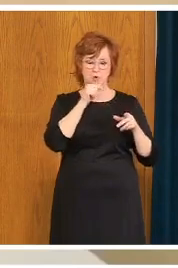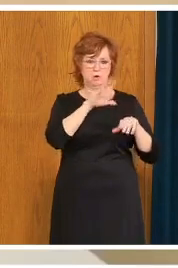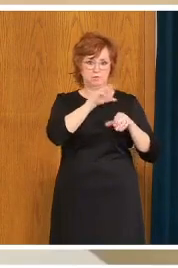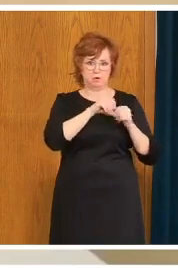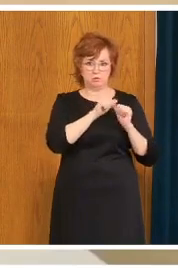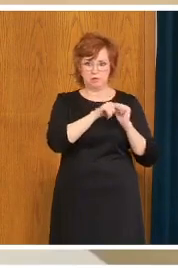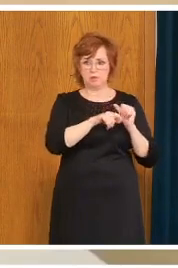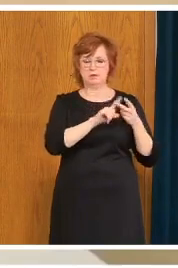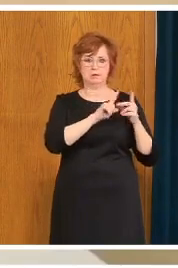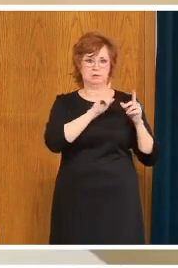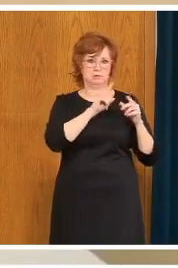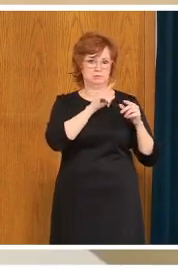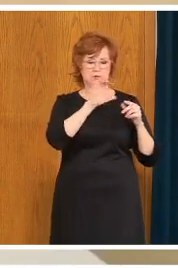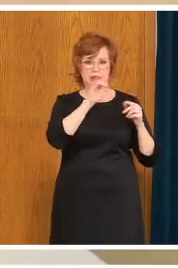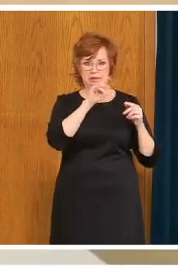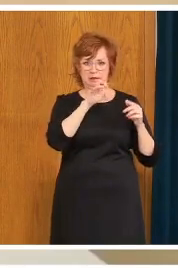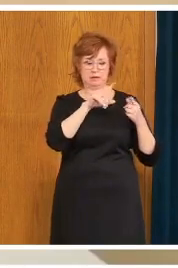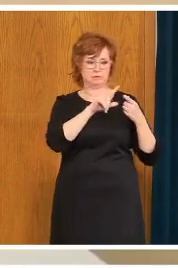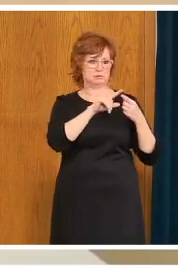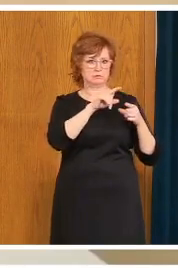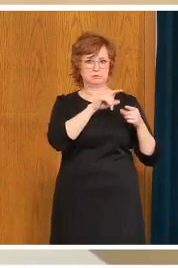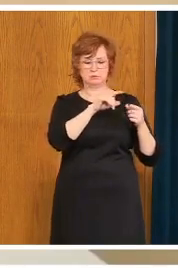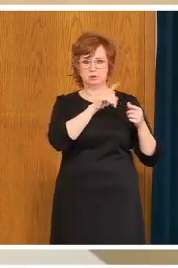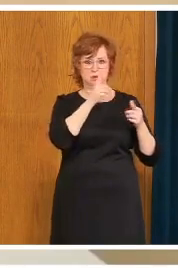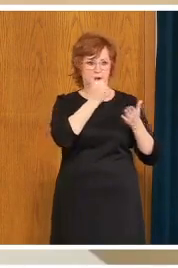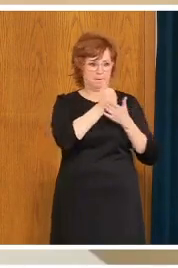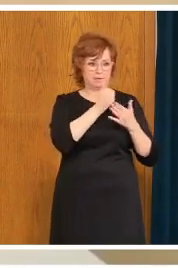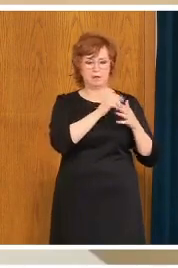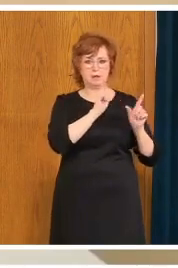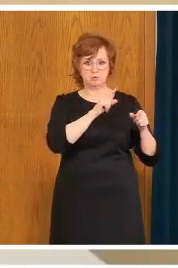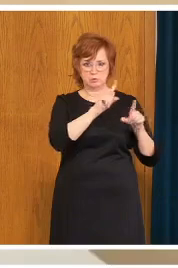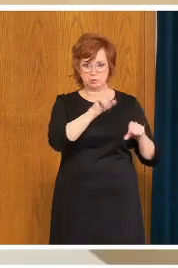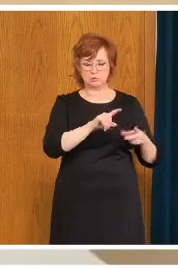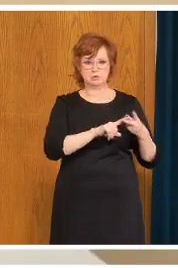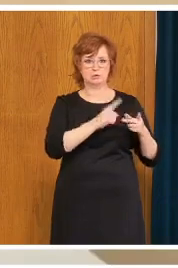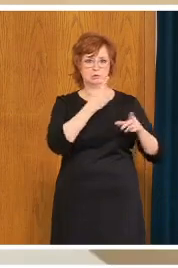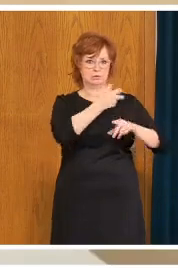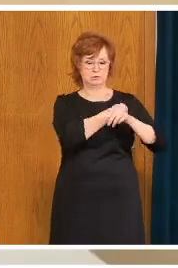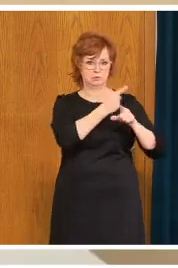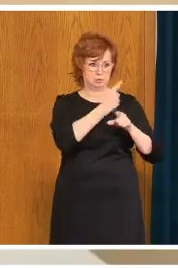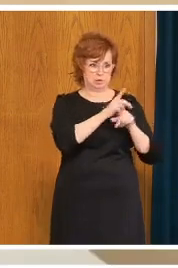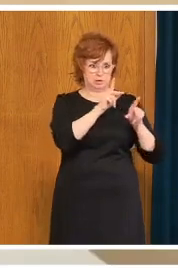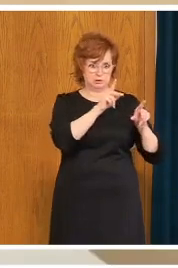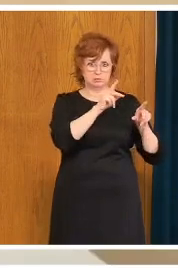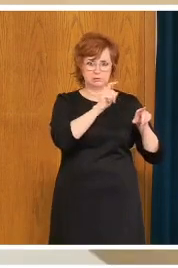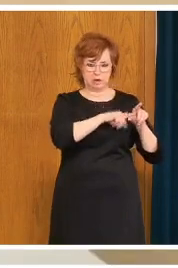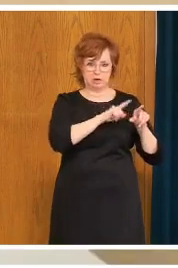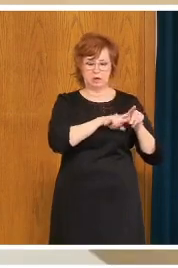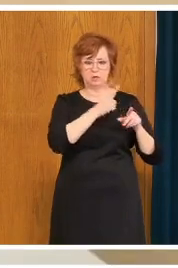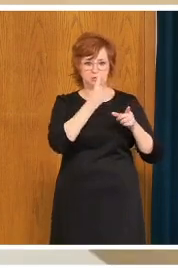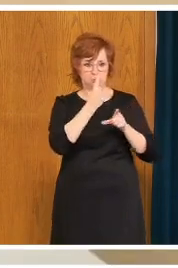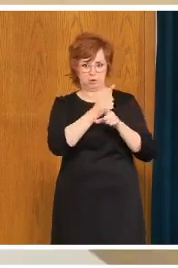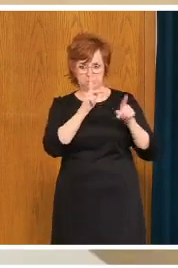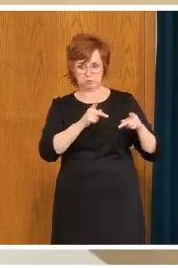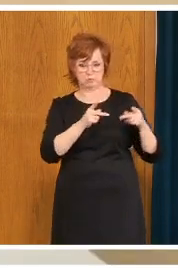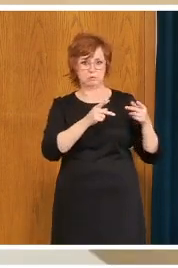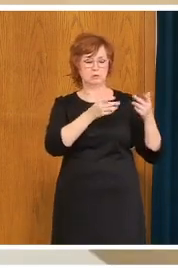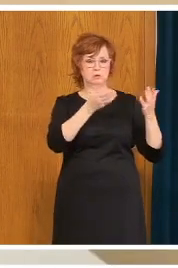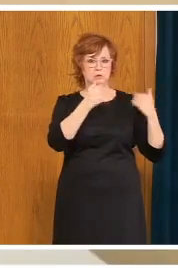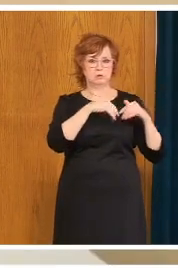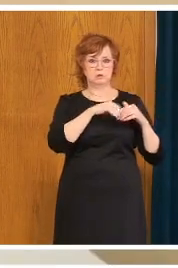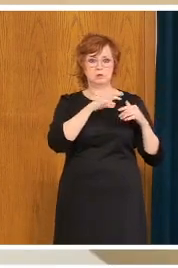counseling, answering questions and giving the right vaccine at the right time, but also the tremendous people, supply and logistic issues that people